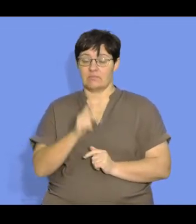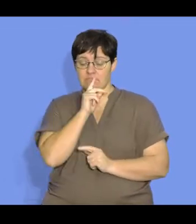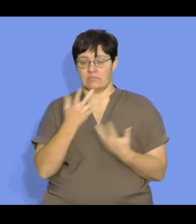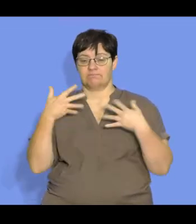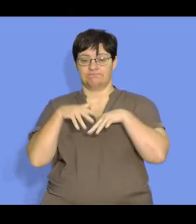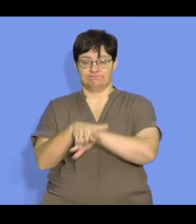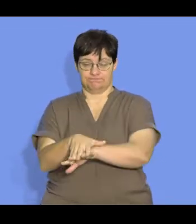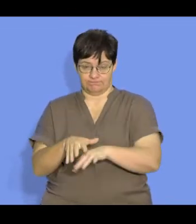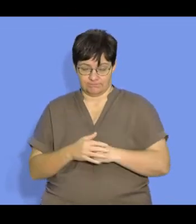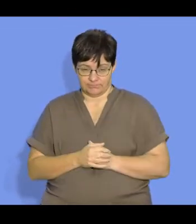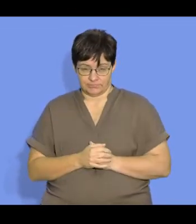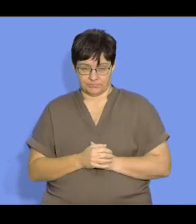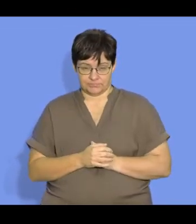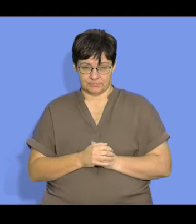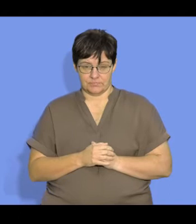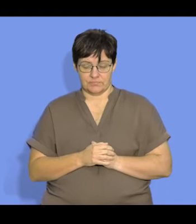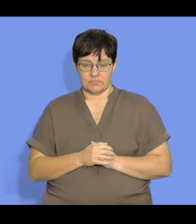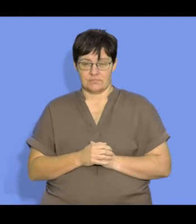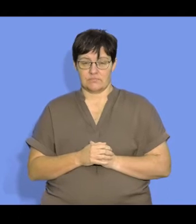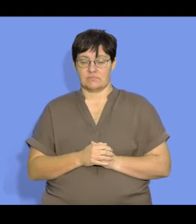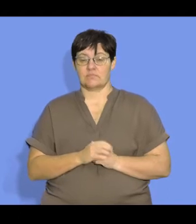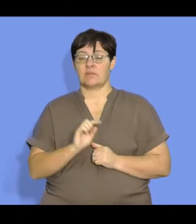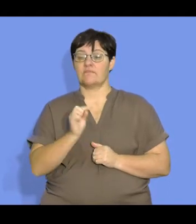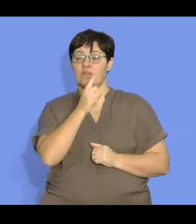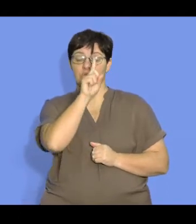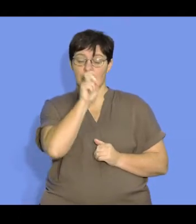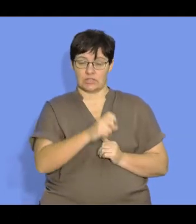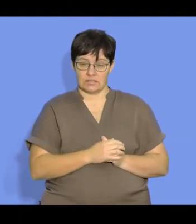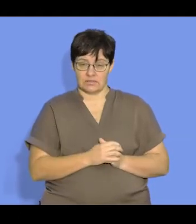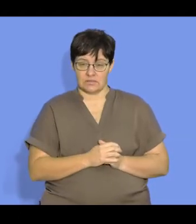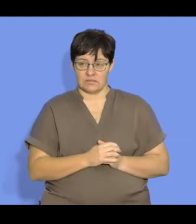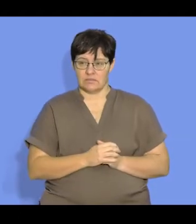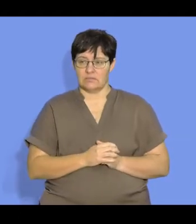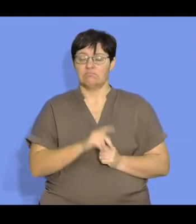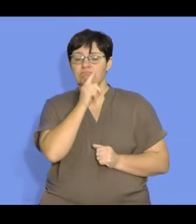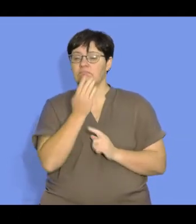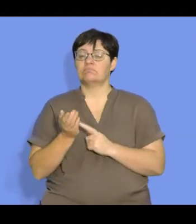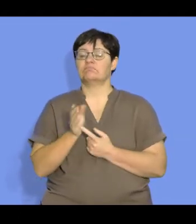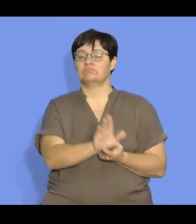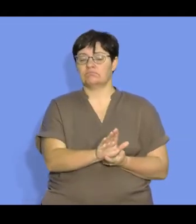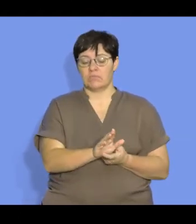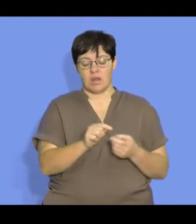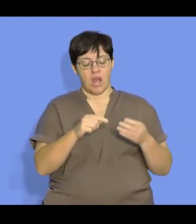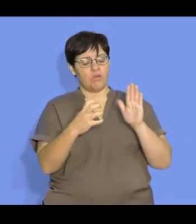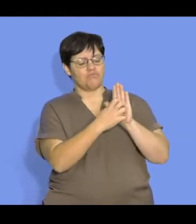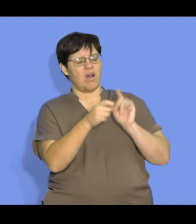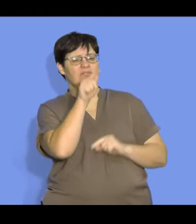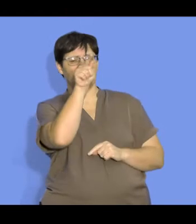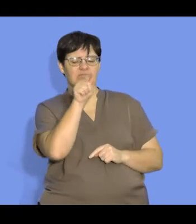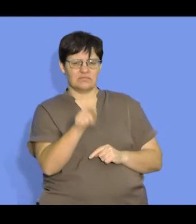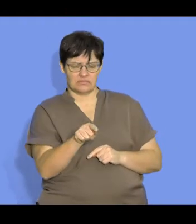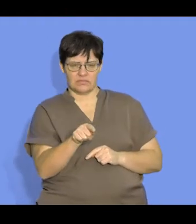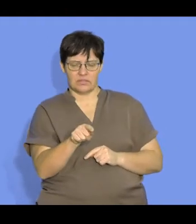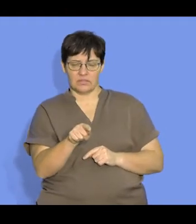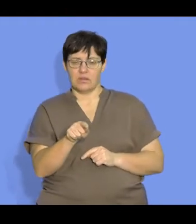that reacts. The first question here is, indicate on the graph the time